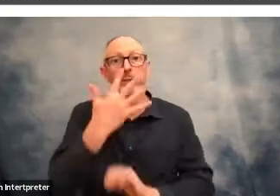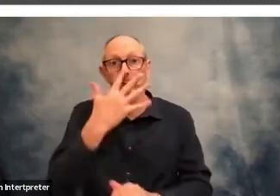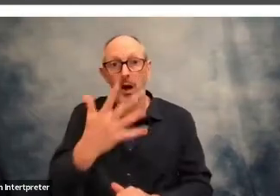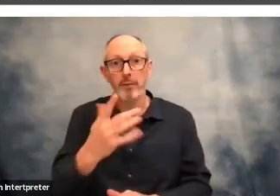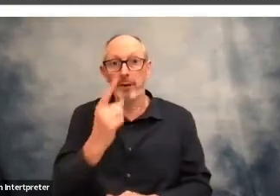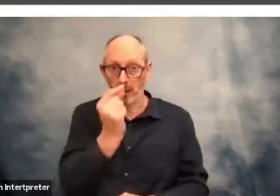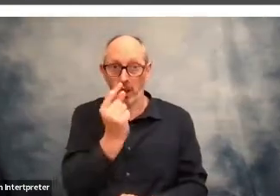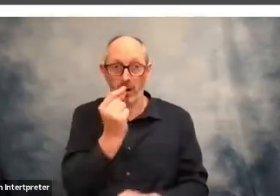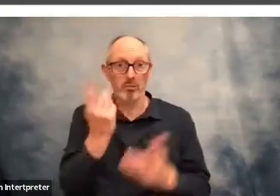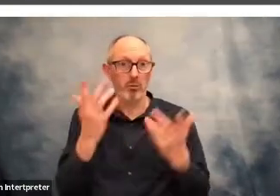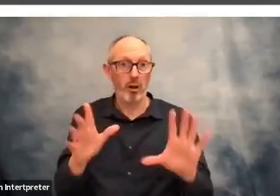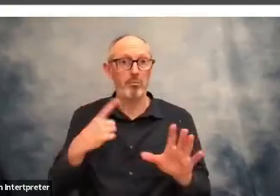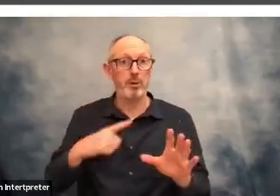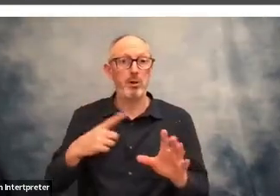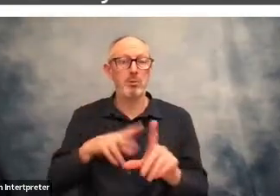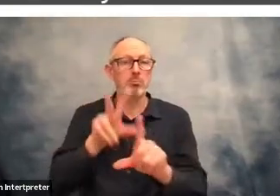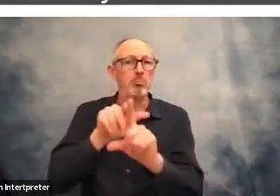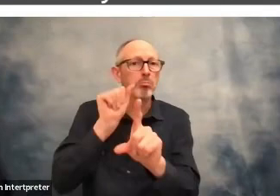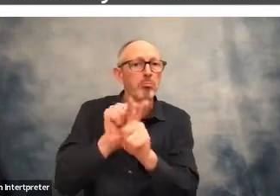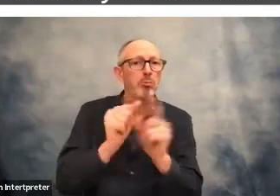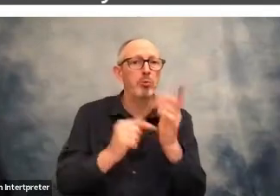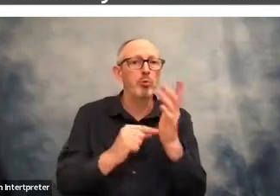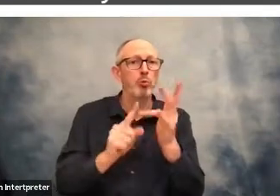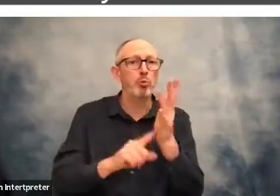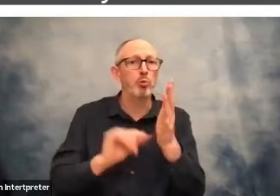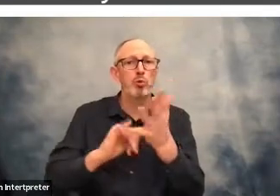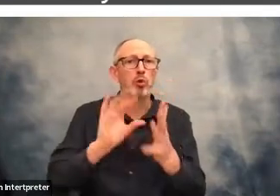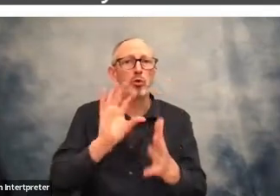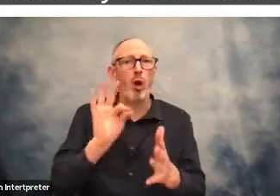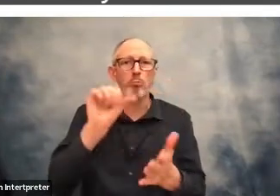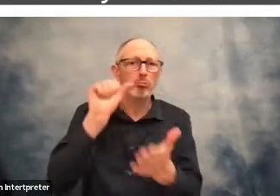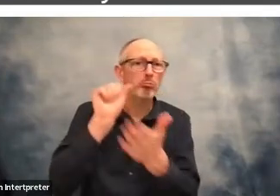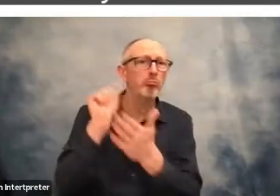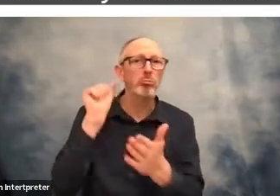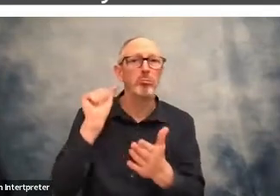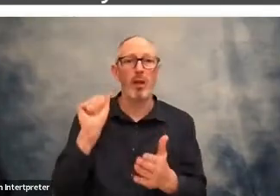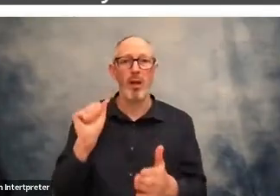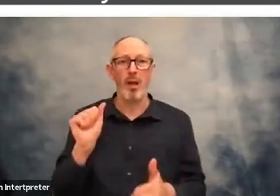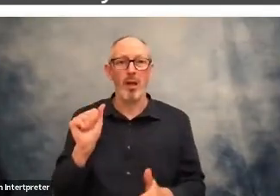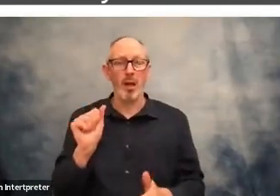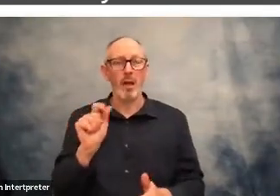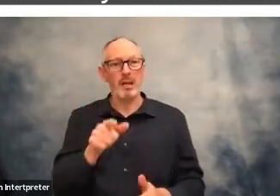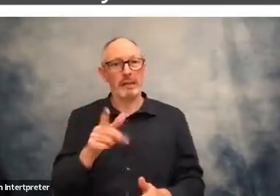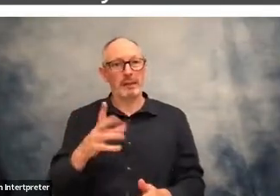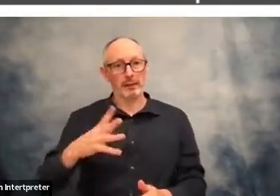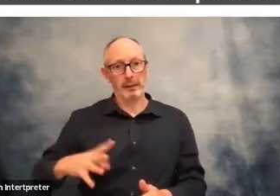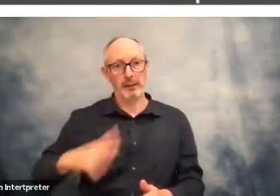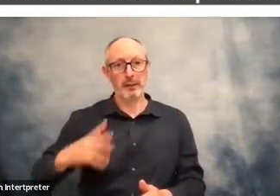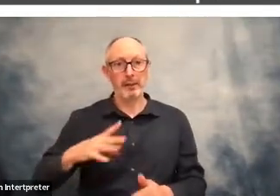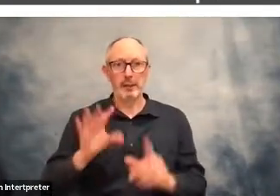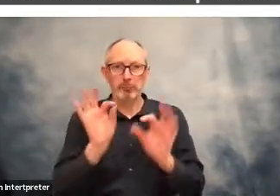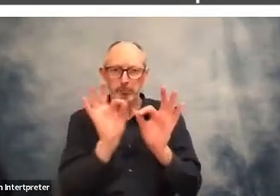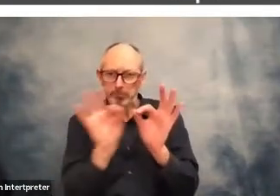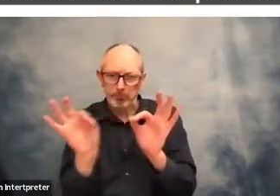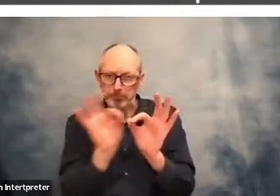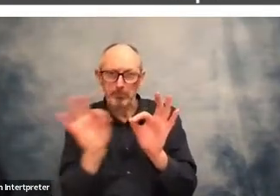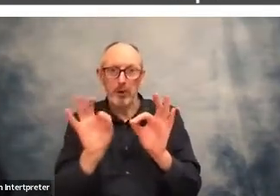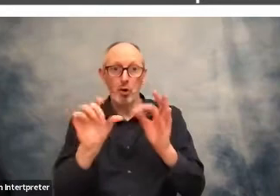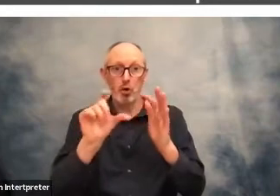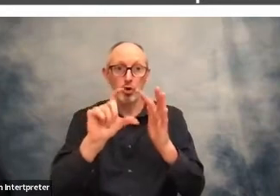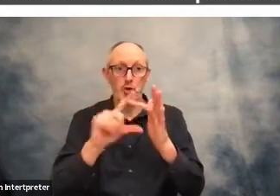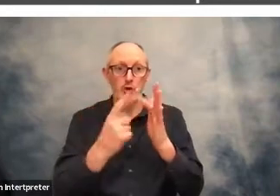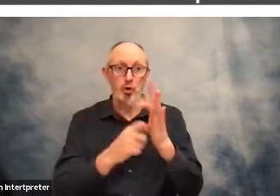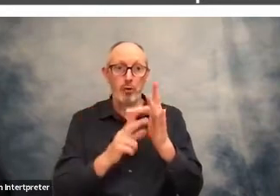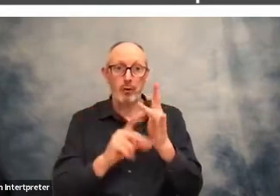tools are still not accurate enough, Every Baby is a preterm birth diagnostic device that directly measures cervical tissue using electrical